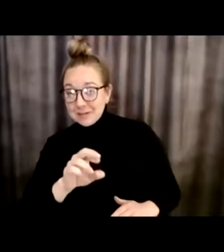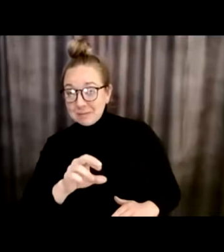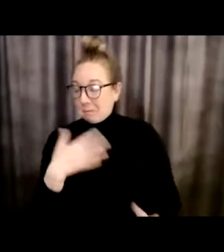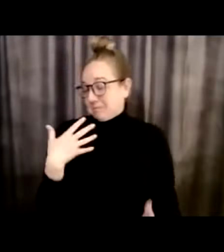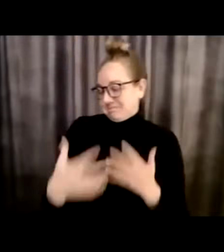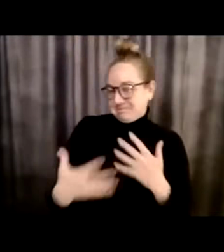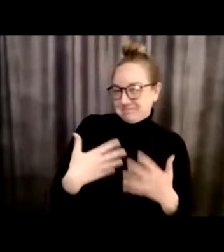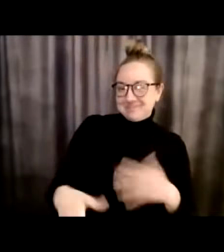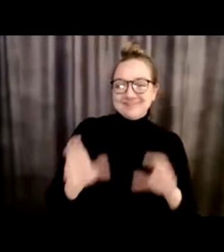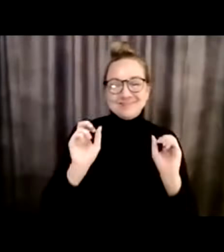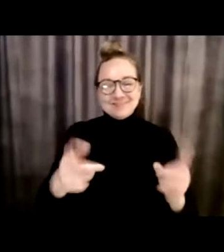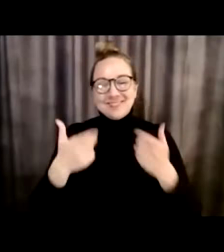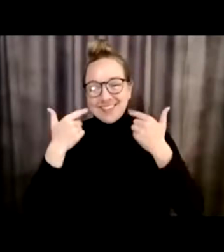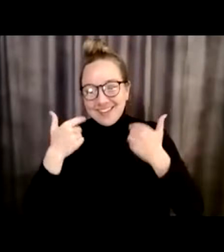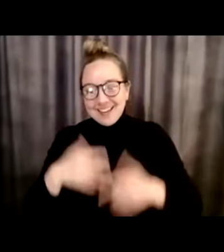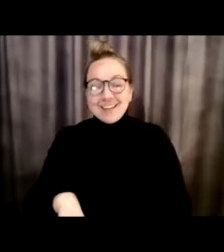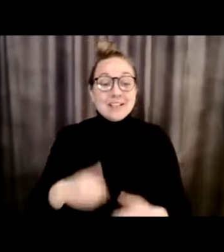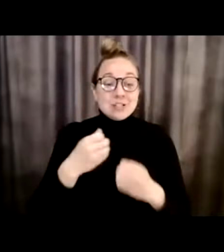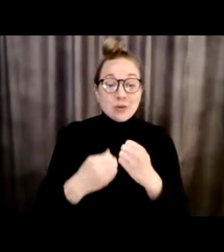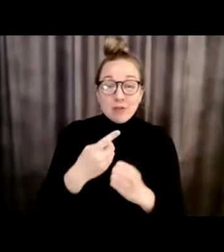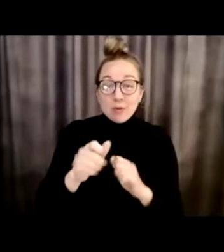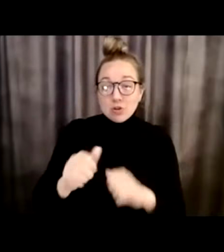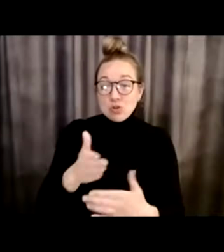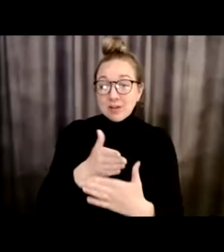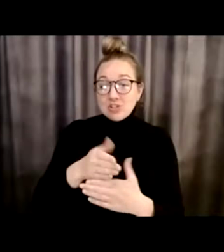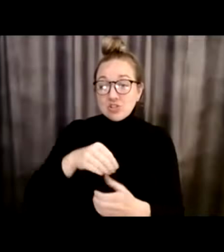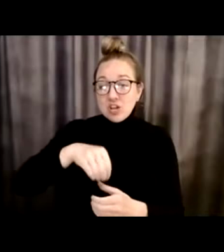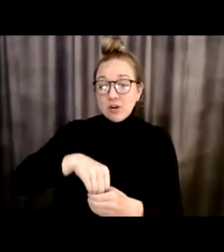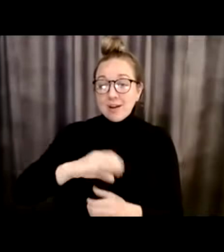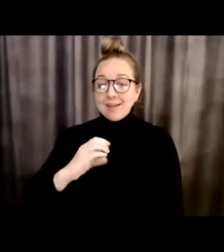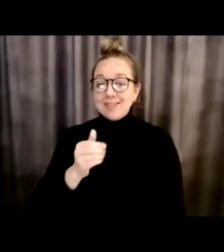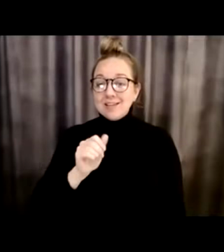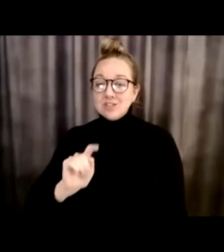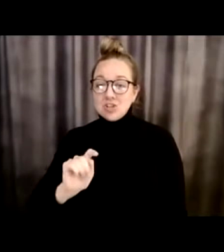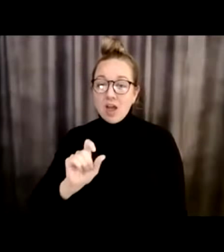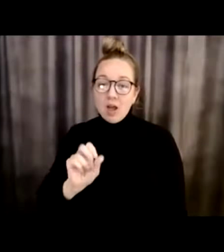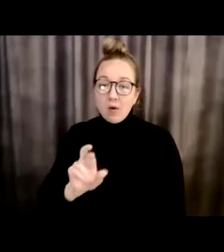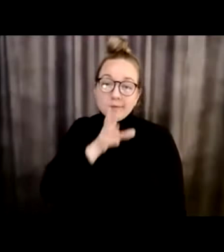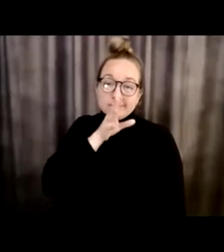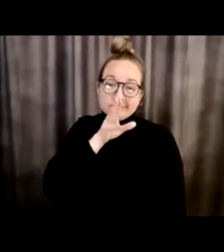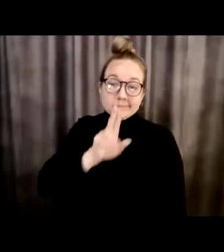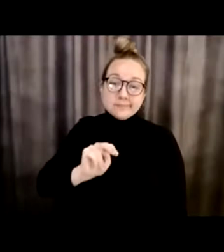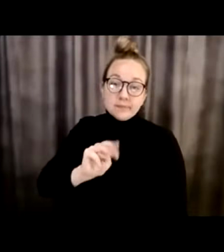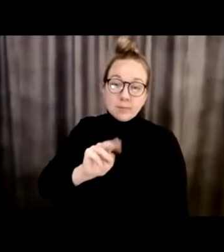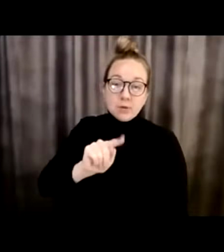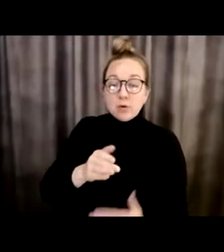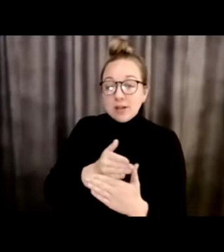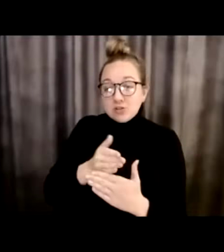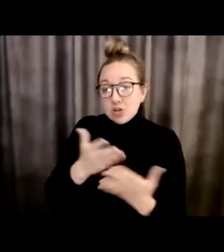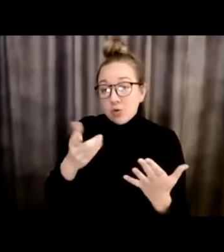why don't you share in the chat or, you know, take a minute to unmute yourself and share some of the takeaways from your discussion today.